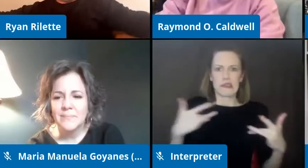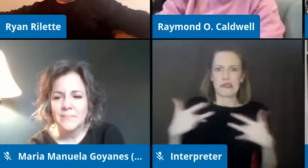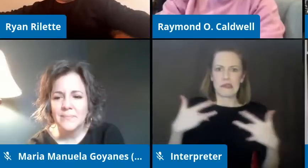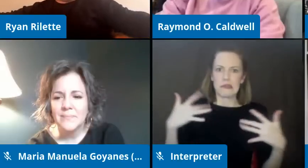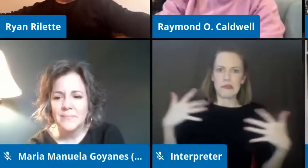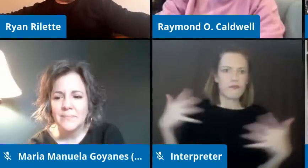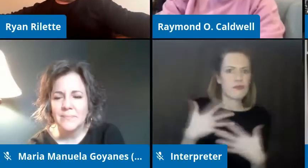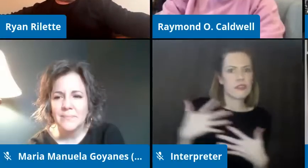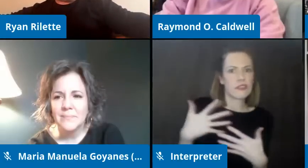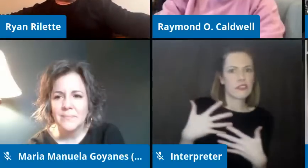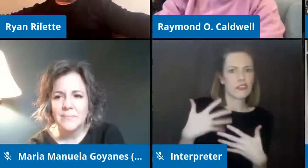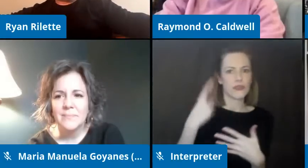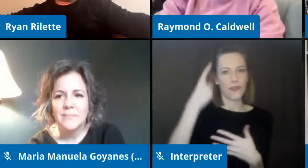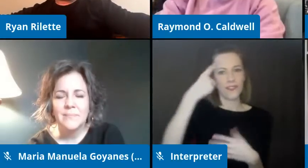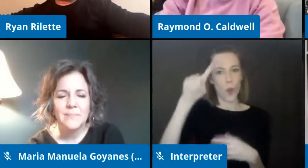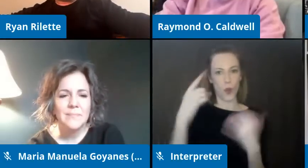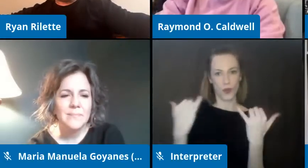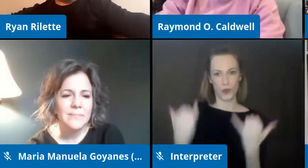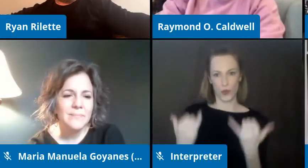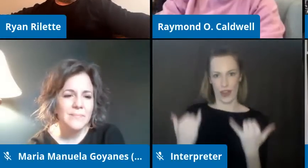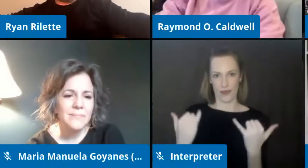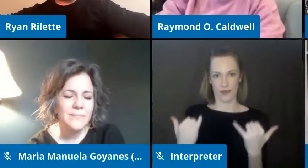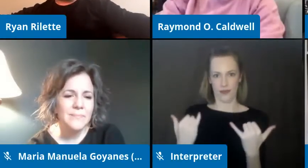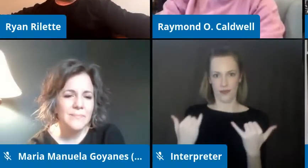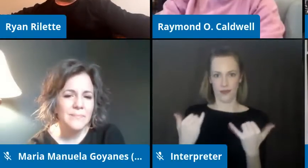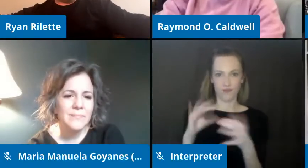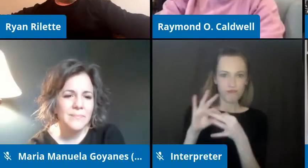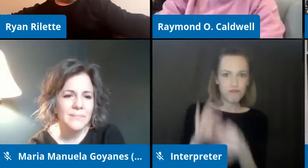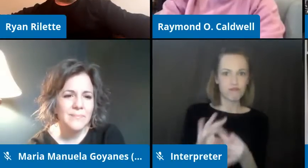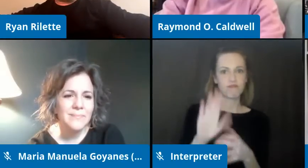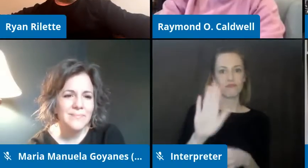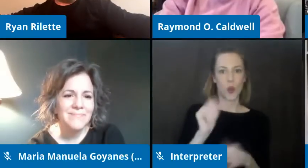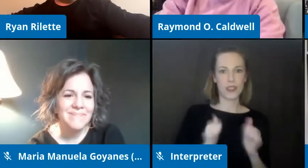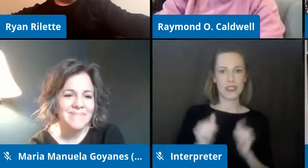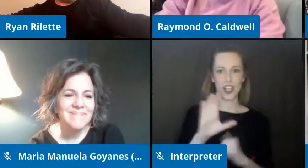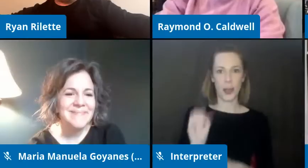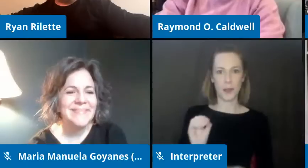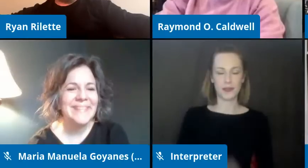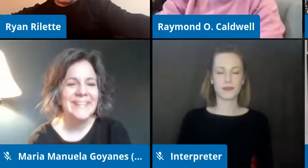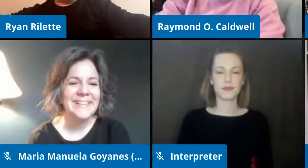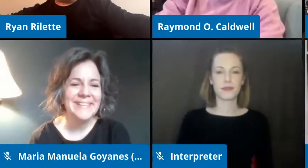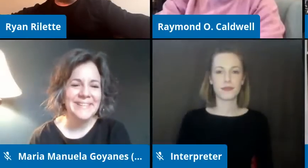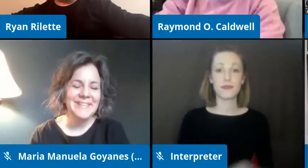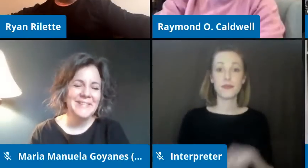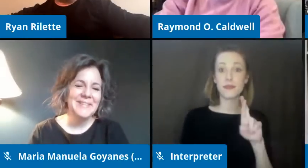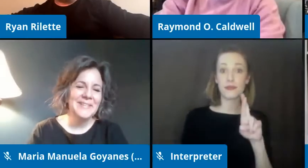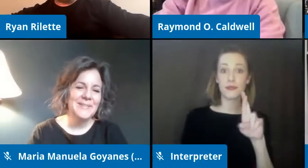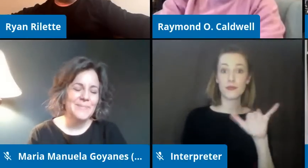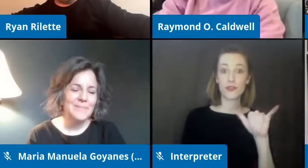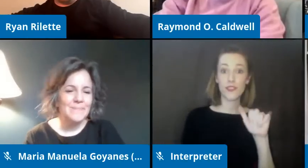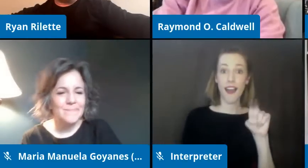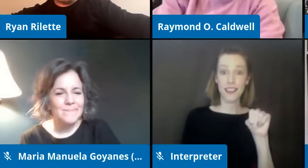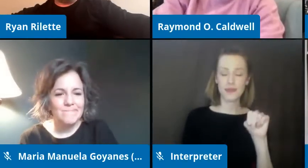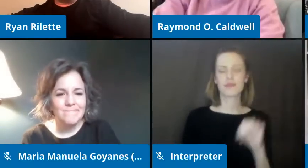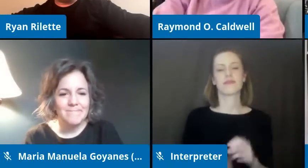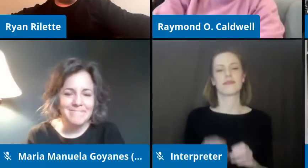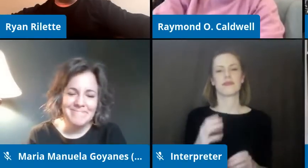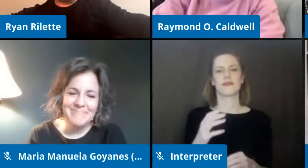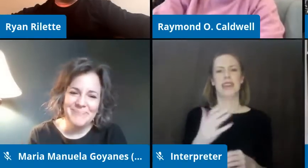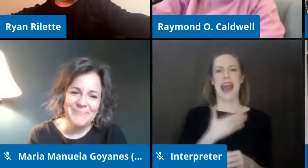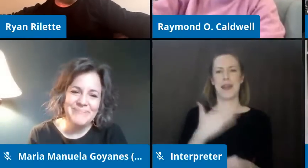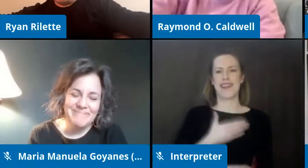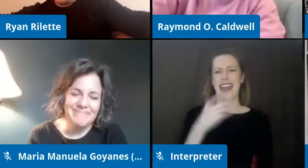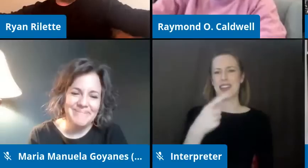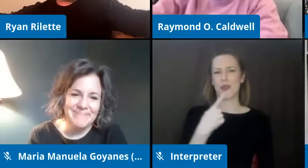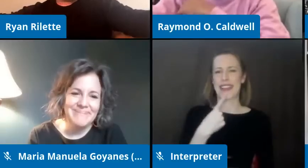in terms of your theater company? I'm glad you said today, because it changes every single day, sometimes numerous times a